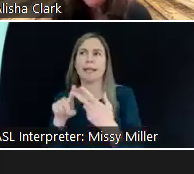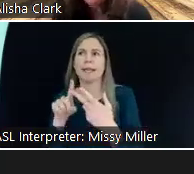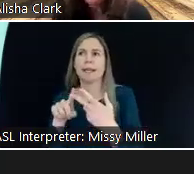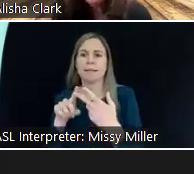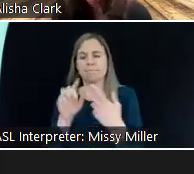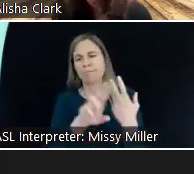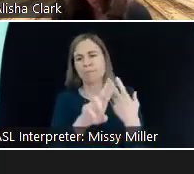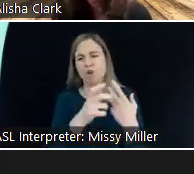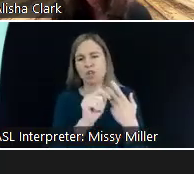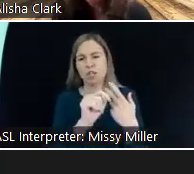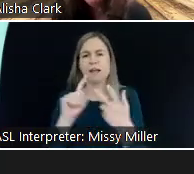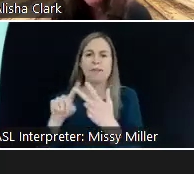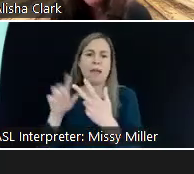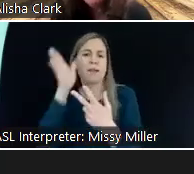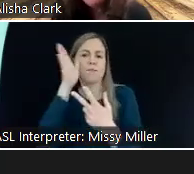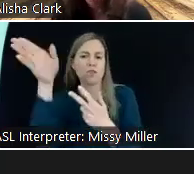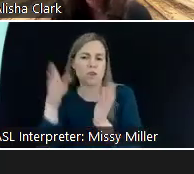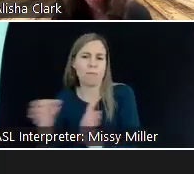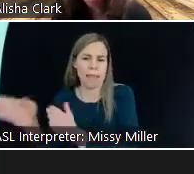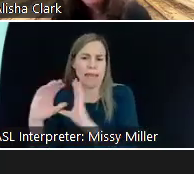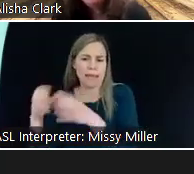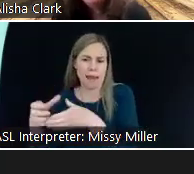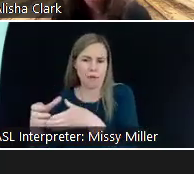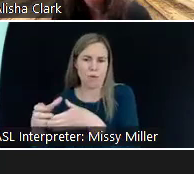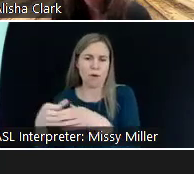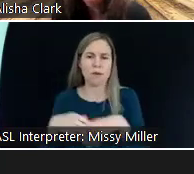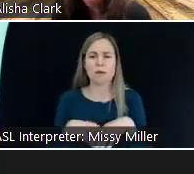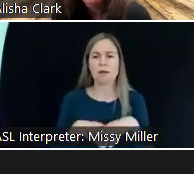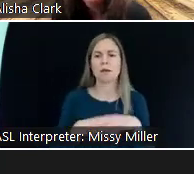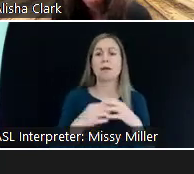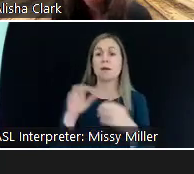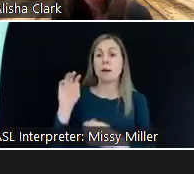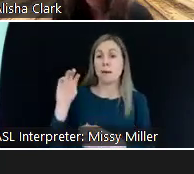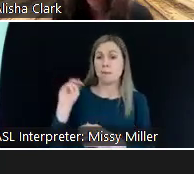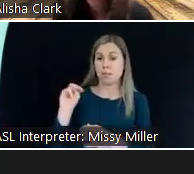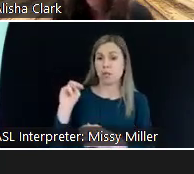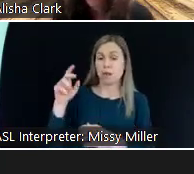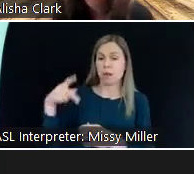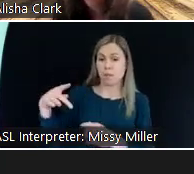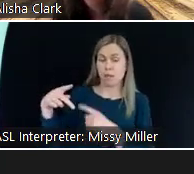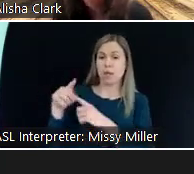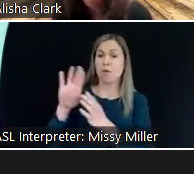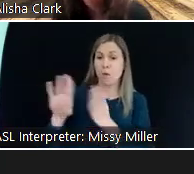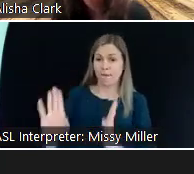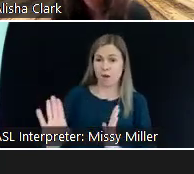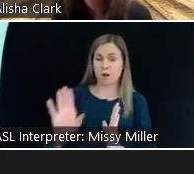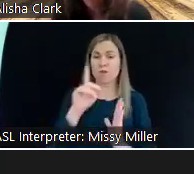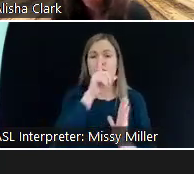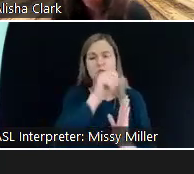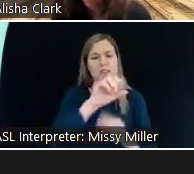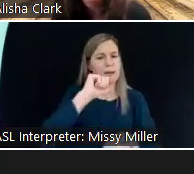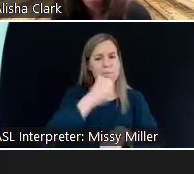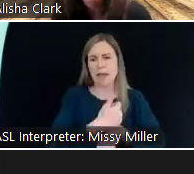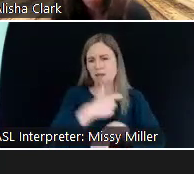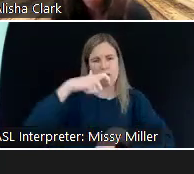planning category. Whereas Michelle P, it's based on, who was put on the list first. That's who's